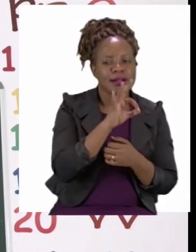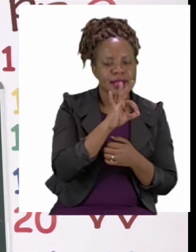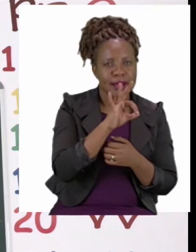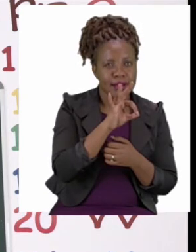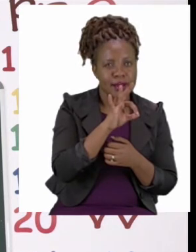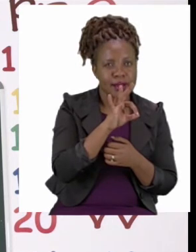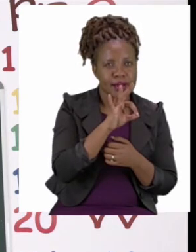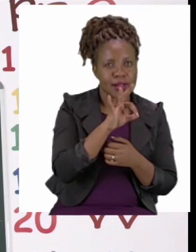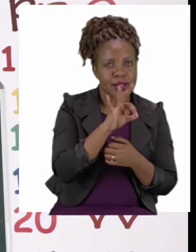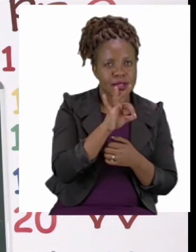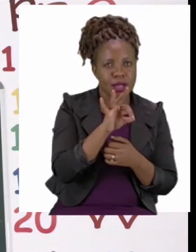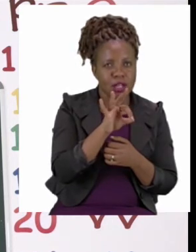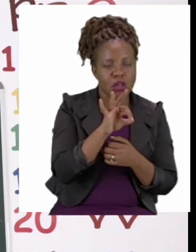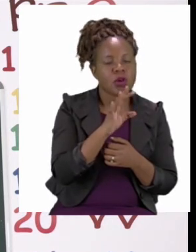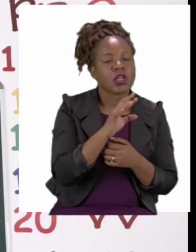decade numbers. So